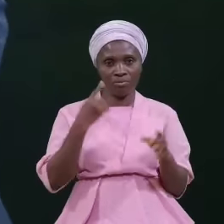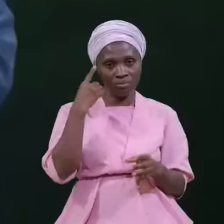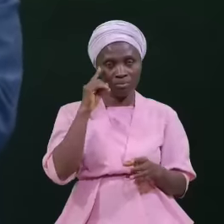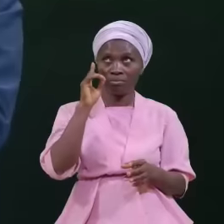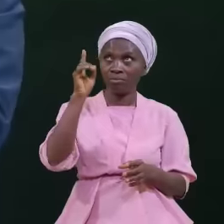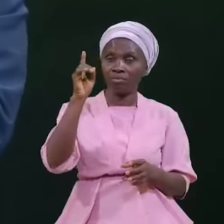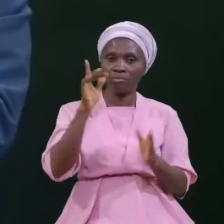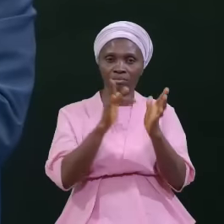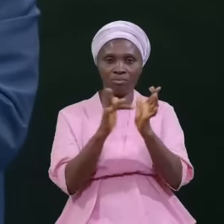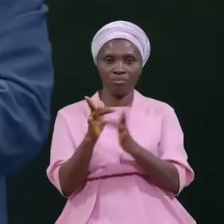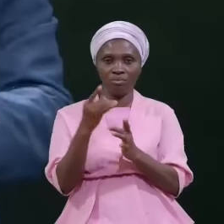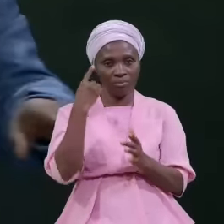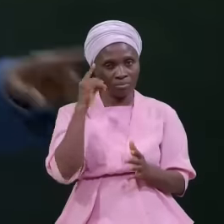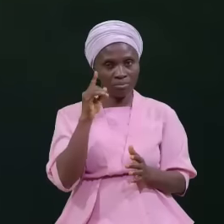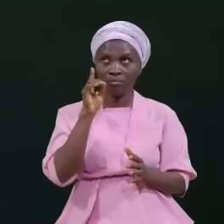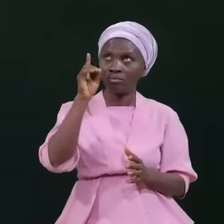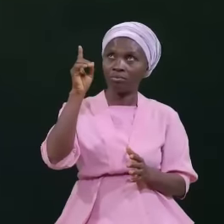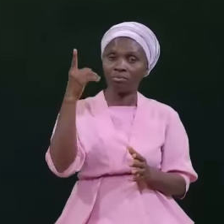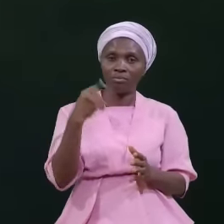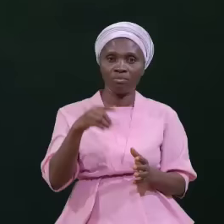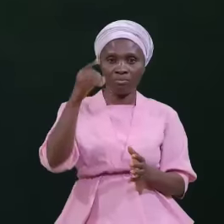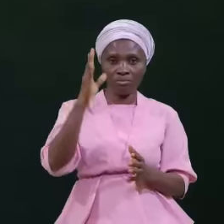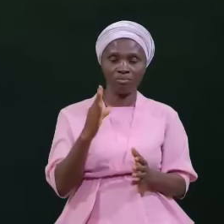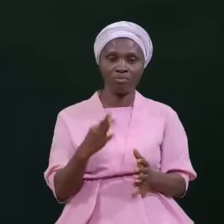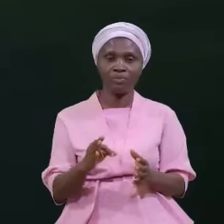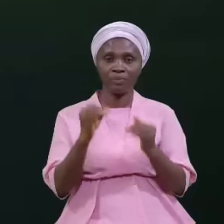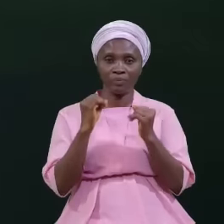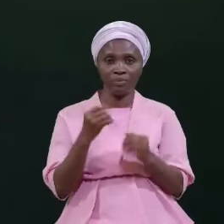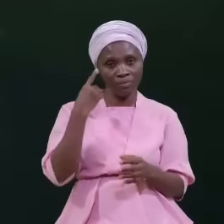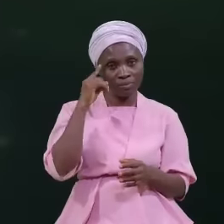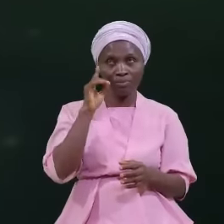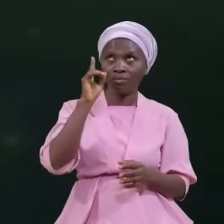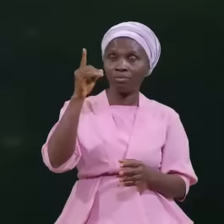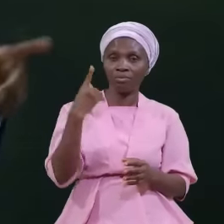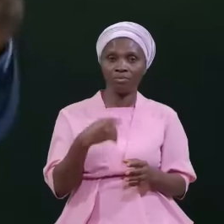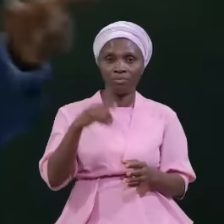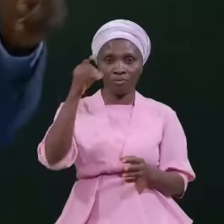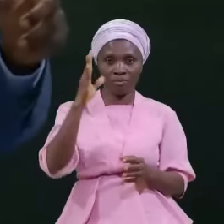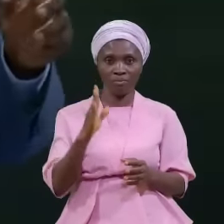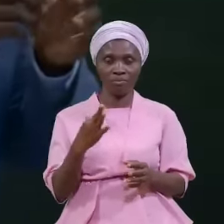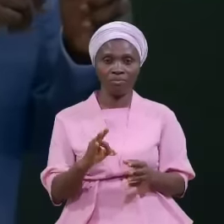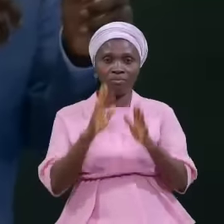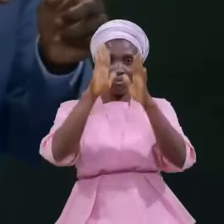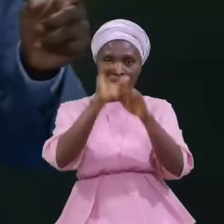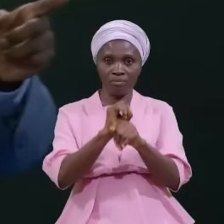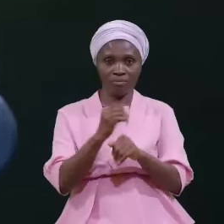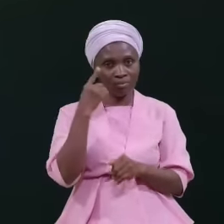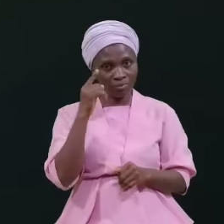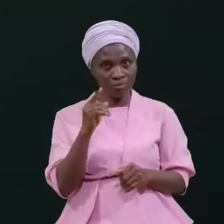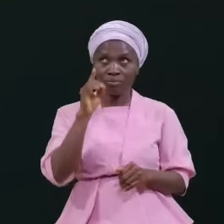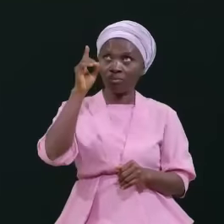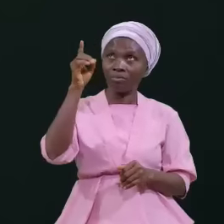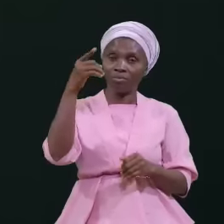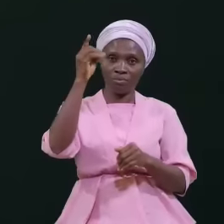for he, the God of power, for he, the God of miracle, for he, the God of mercy